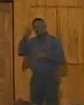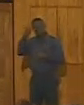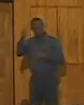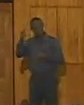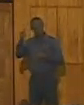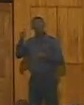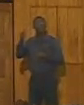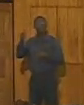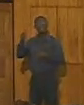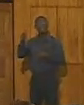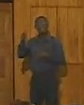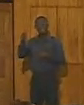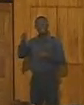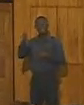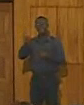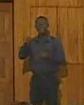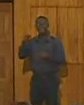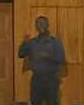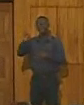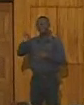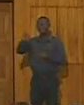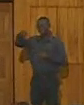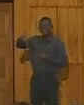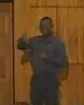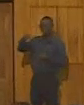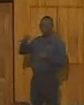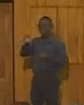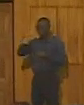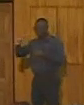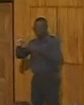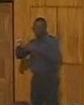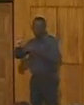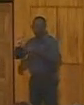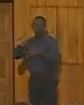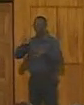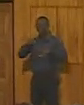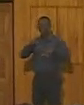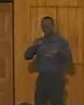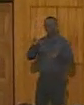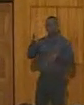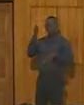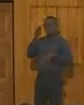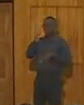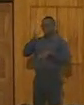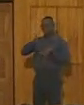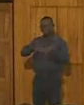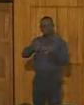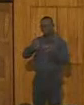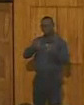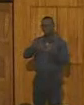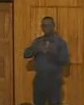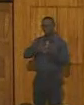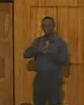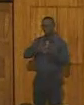for hepatitis B, and has done bronze for HIV. So you can see that it's a bit scattered. So there's a